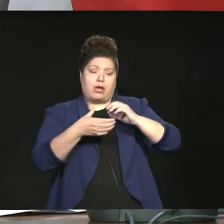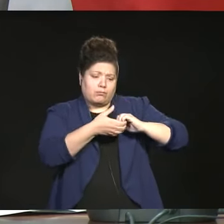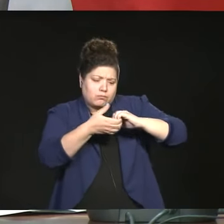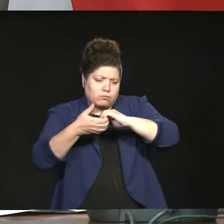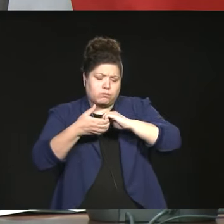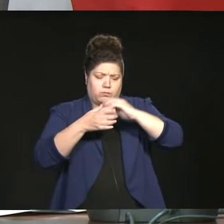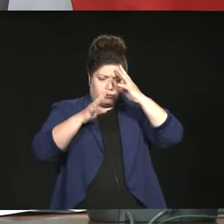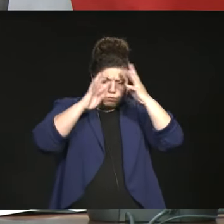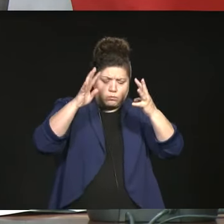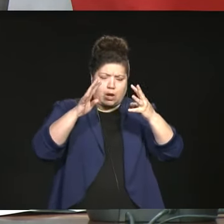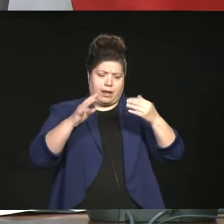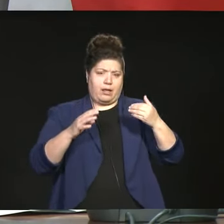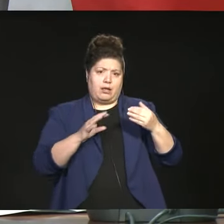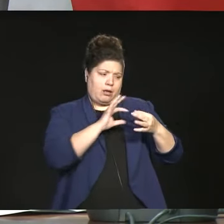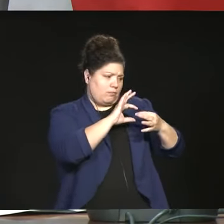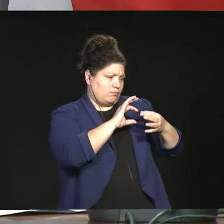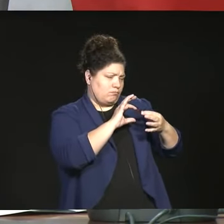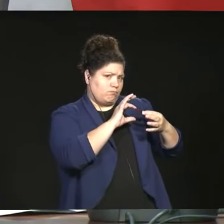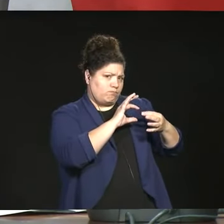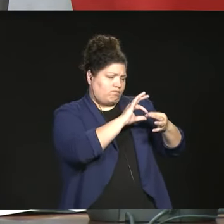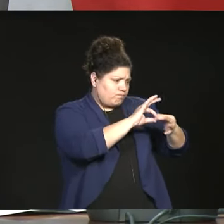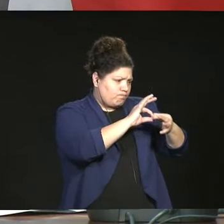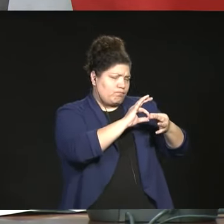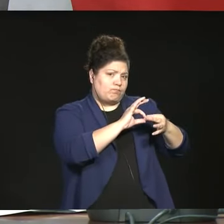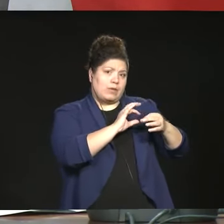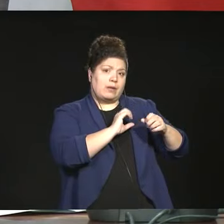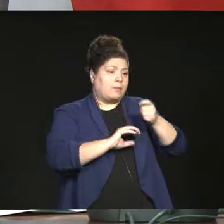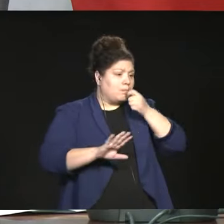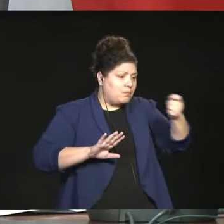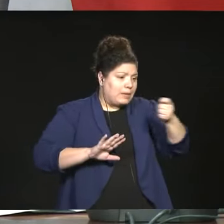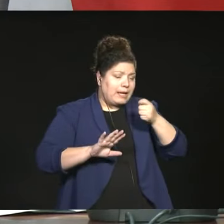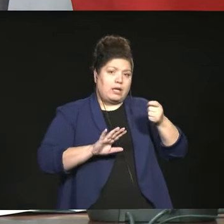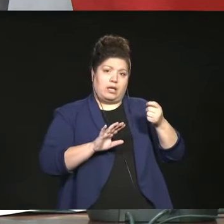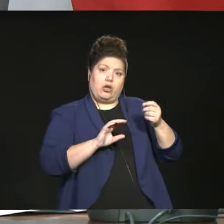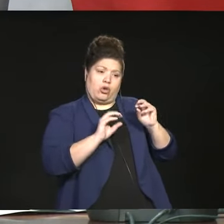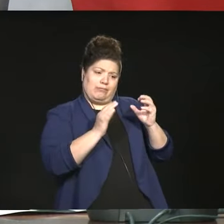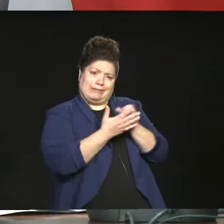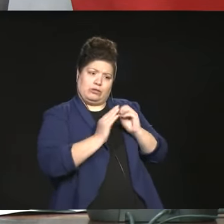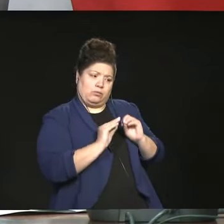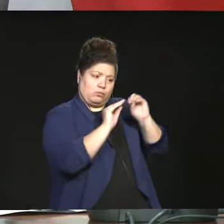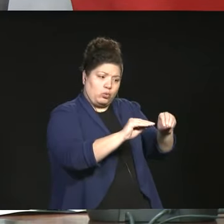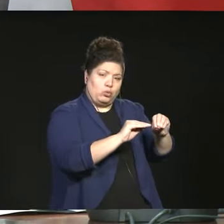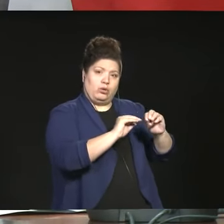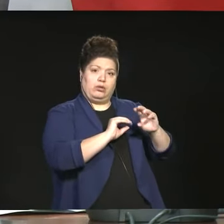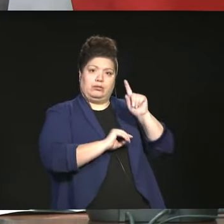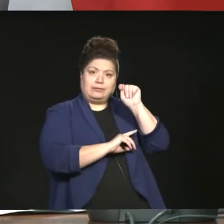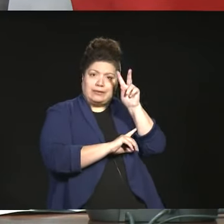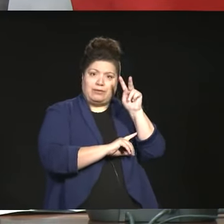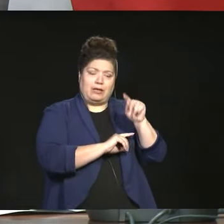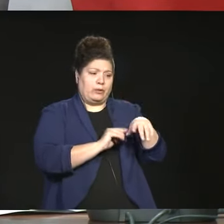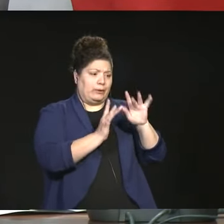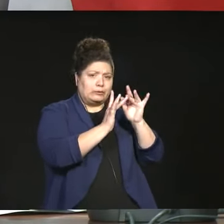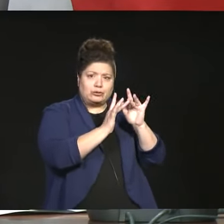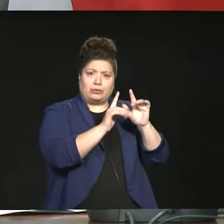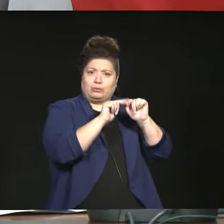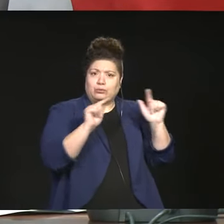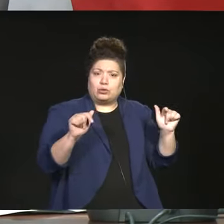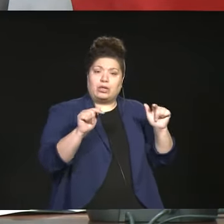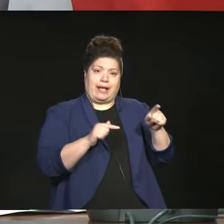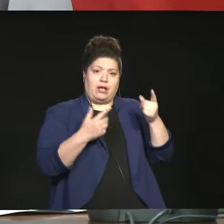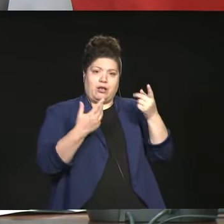and online platform to air it. This is a reminder of how Canadians can pull together to help each other. Finally,